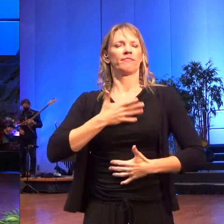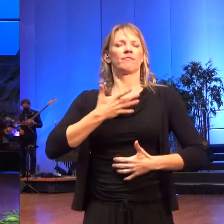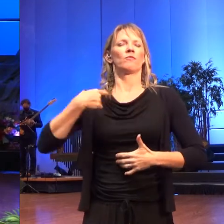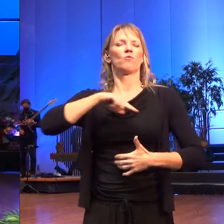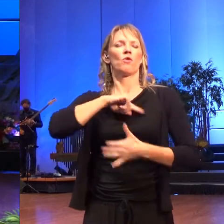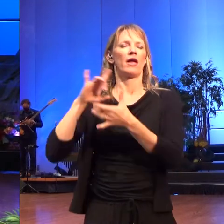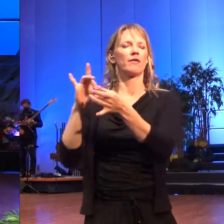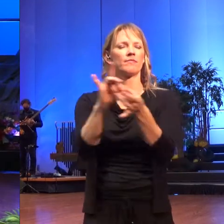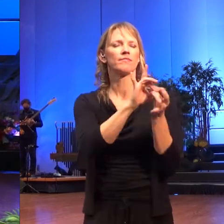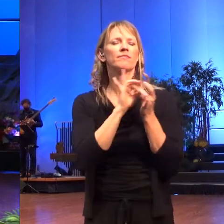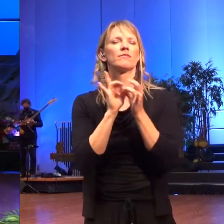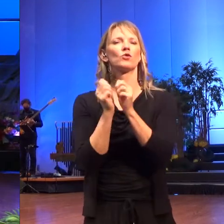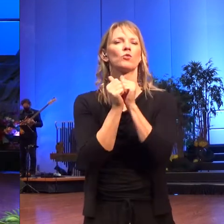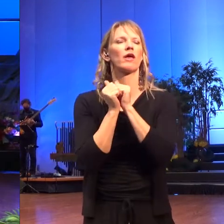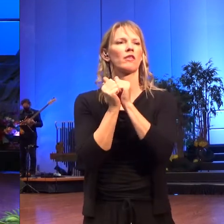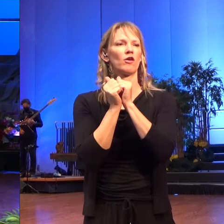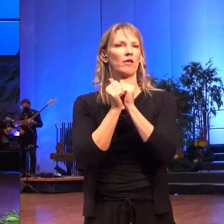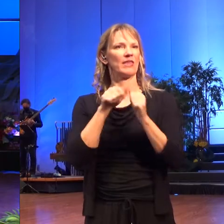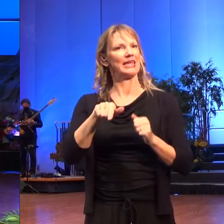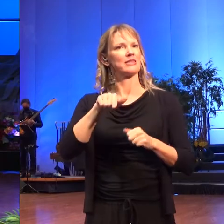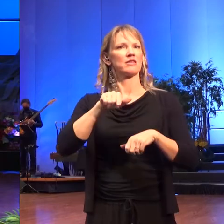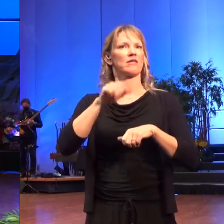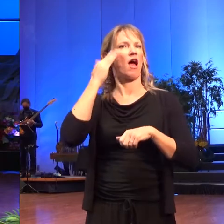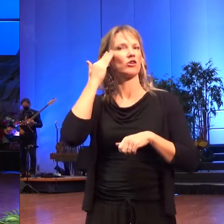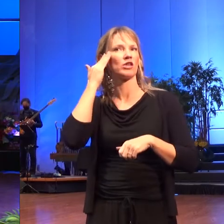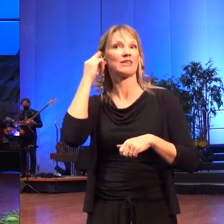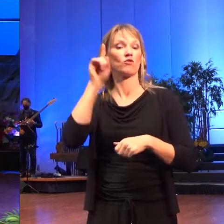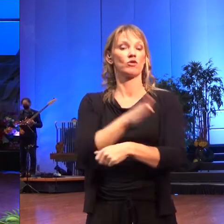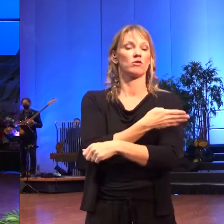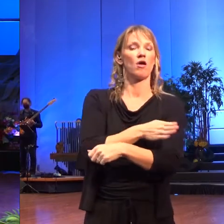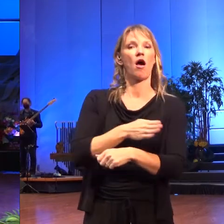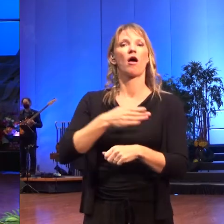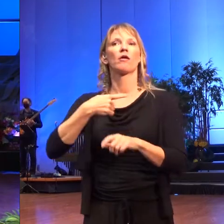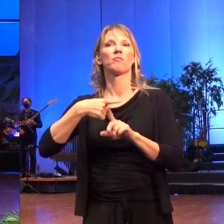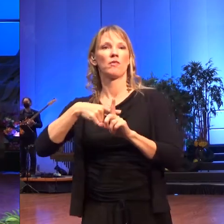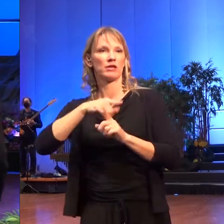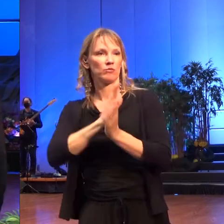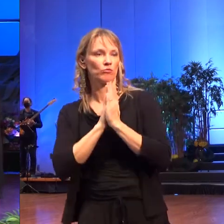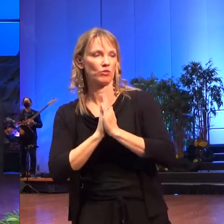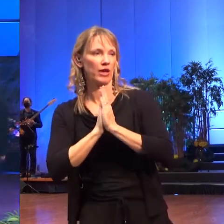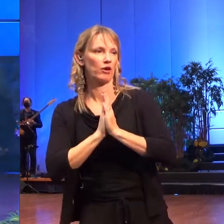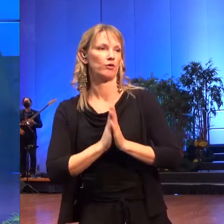in this mile-high consciousness for song and for prayer.